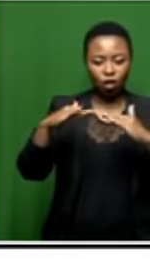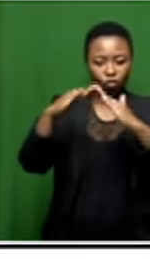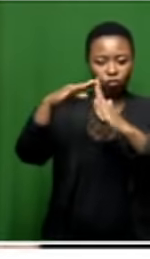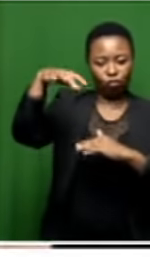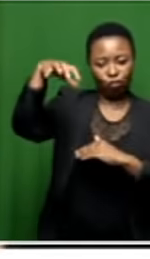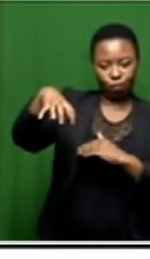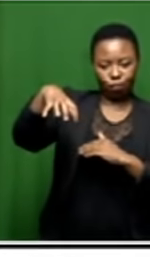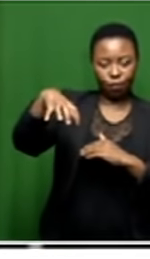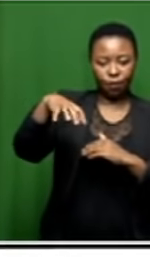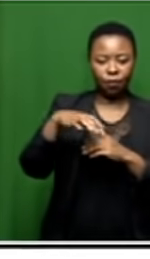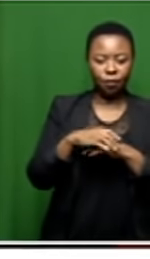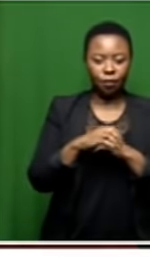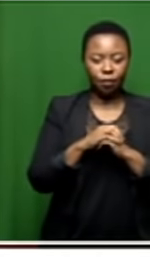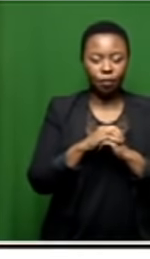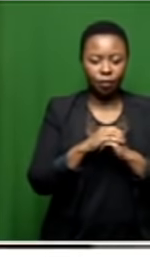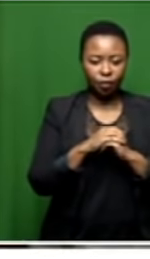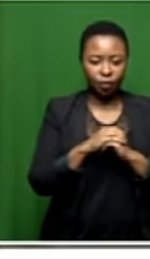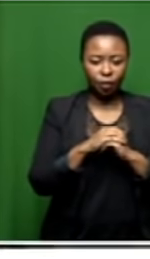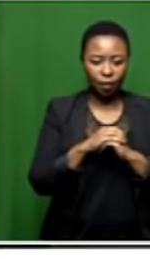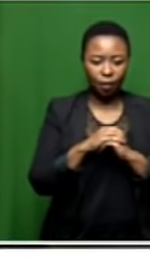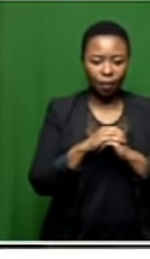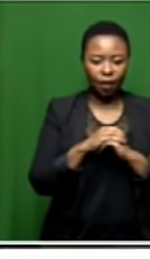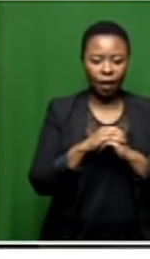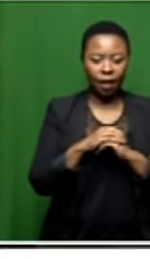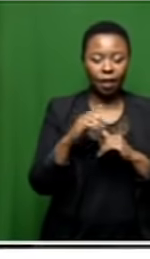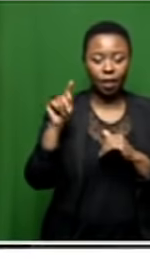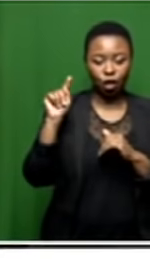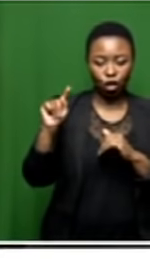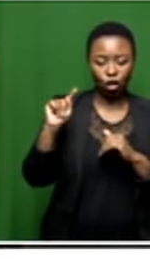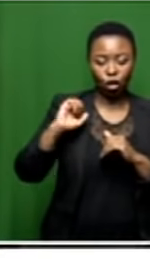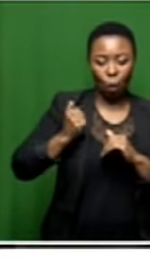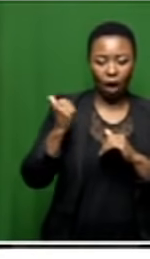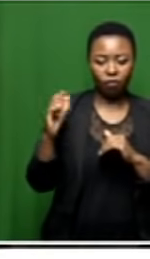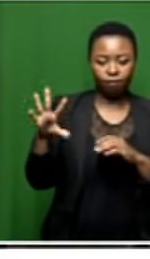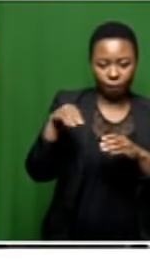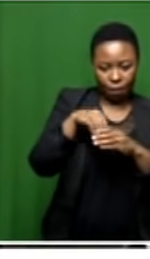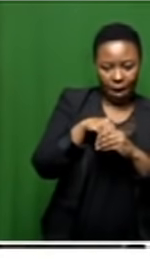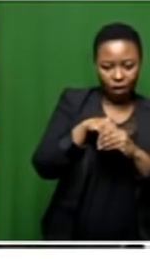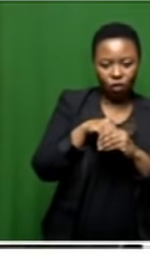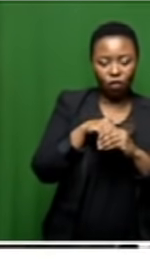She is part of the people who are receiving